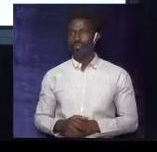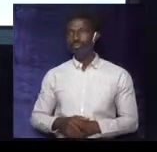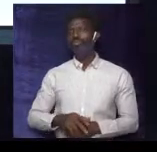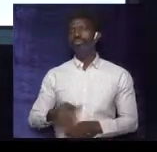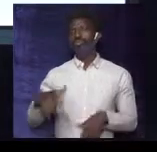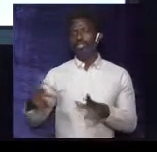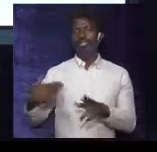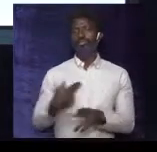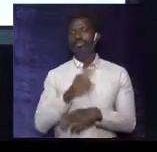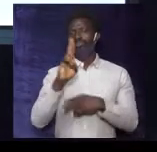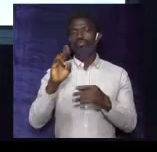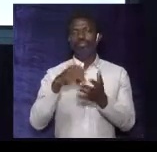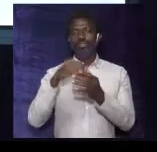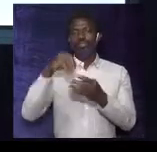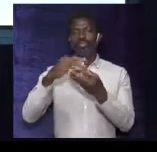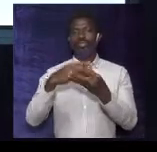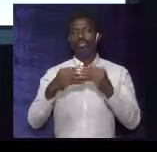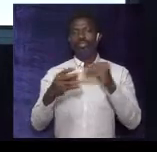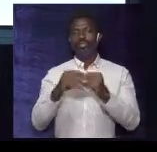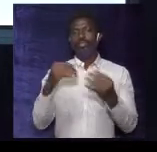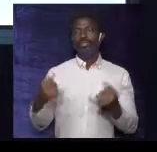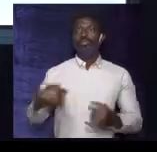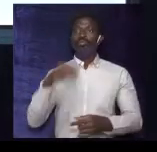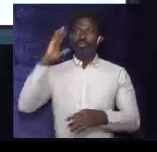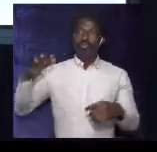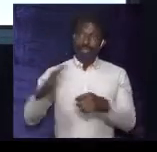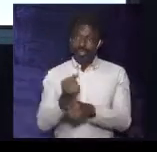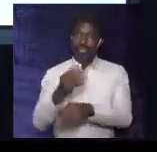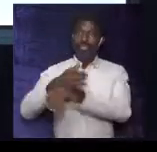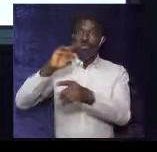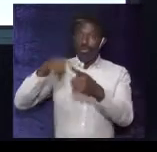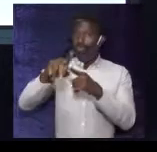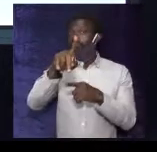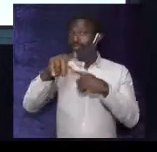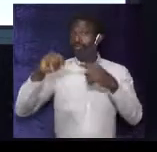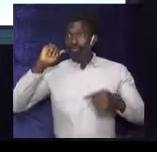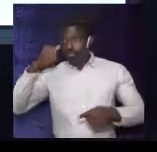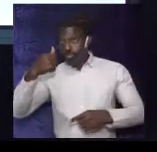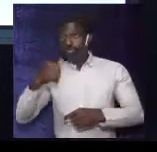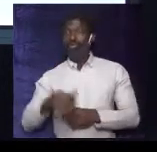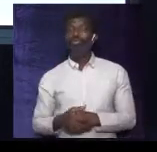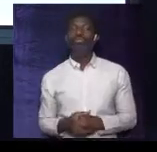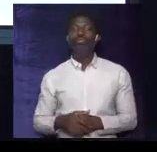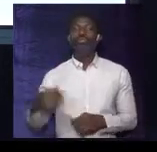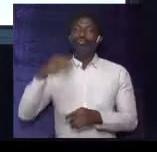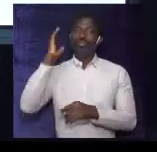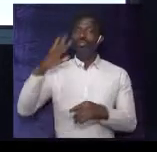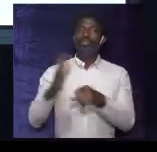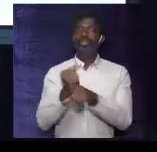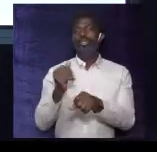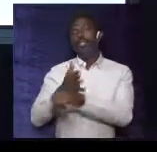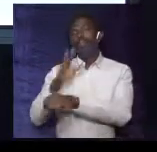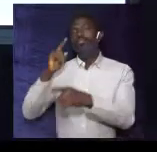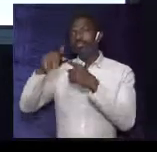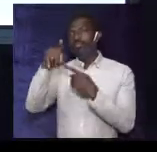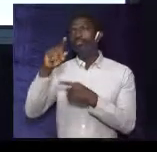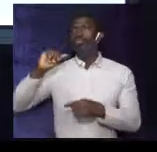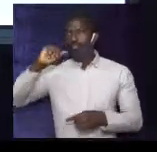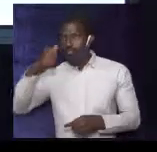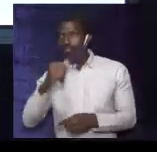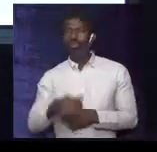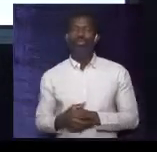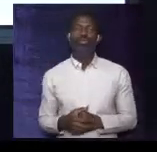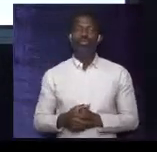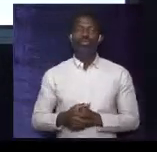to someone else. Let's use it in a sentence now. We will get across to you